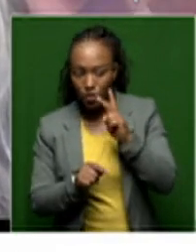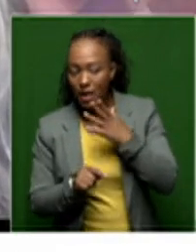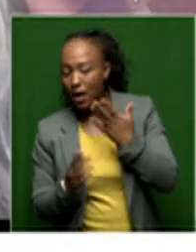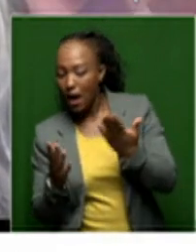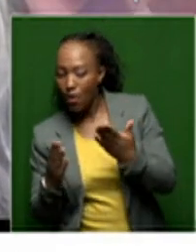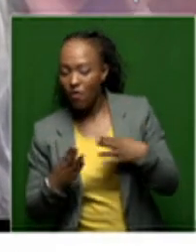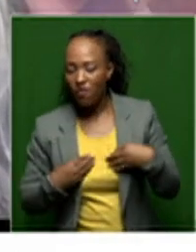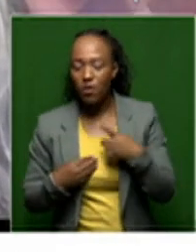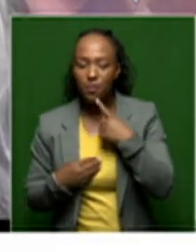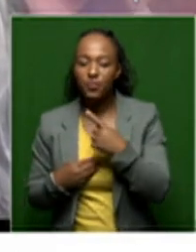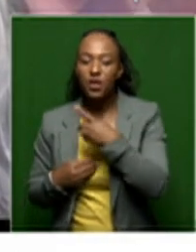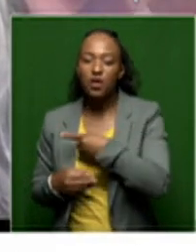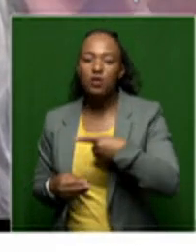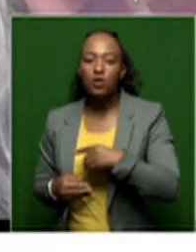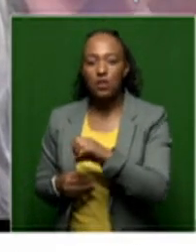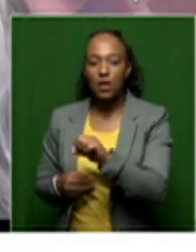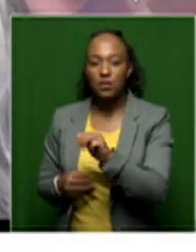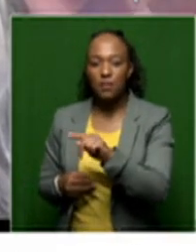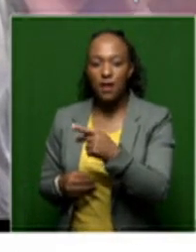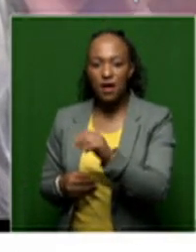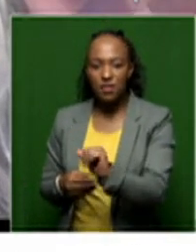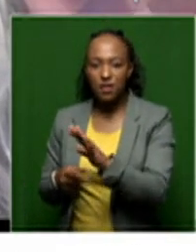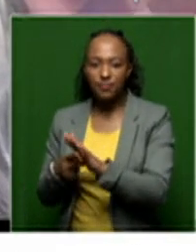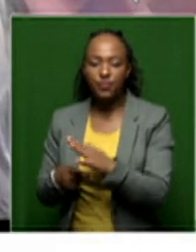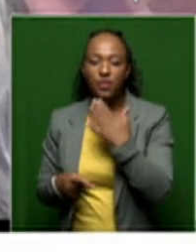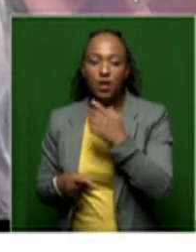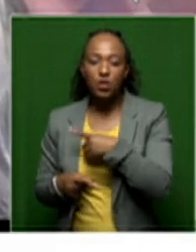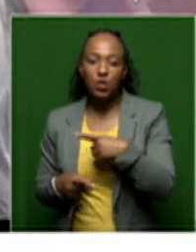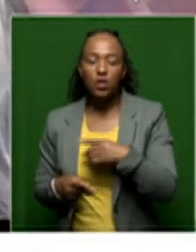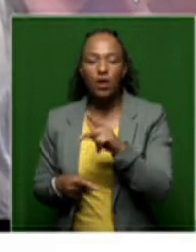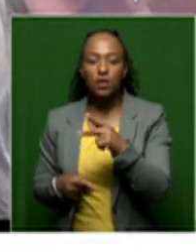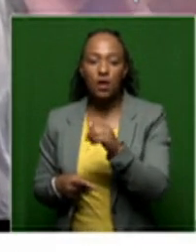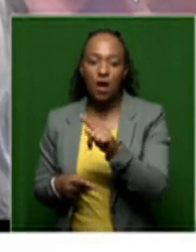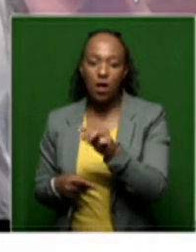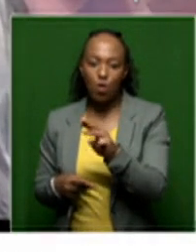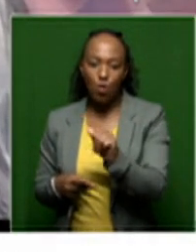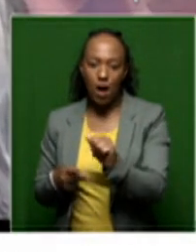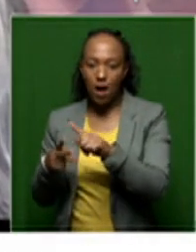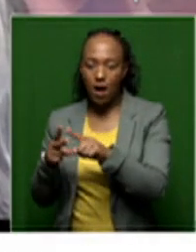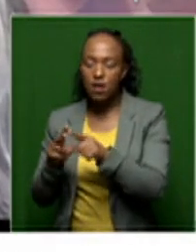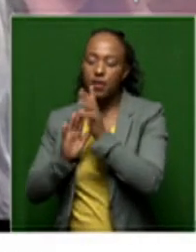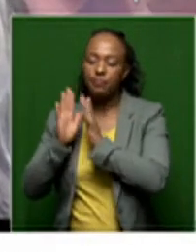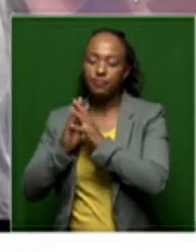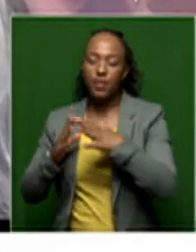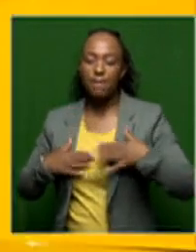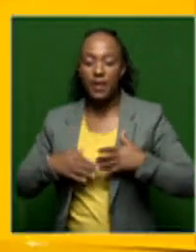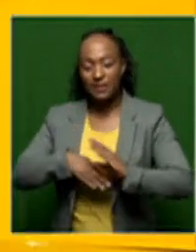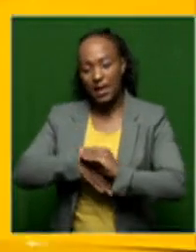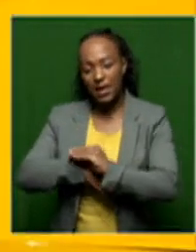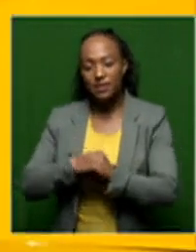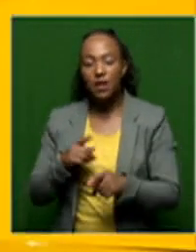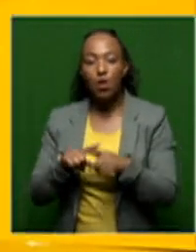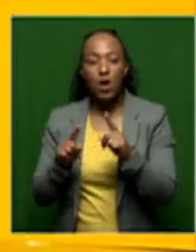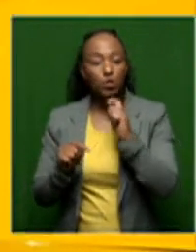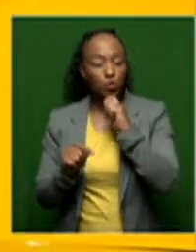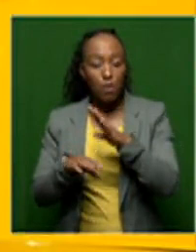is at the moment. Dr. Samantha Baron, thank you very, very much. Dr. Yashica Khalawan talking to us about breast cancer and the fact that it is on